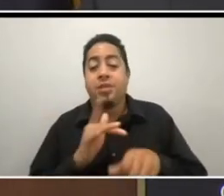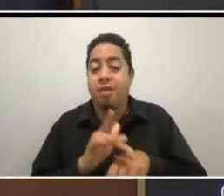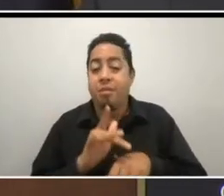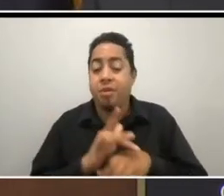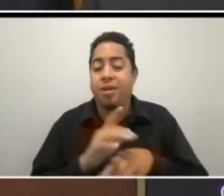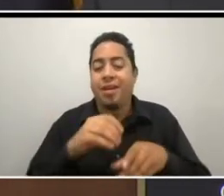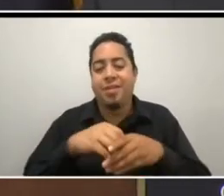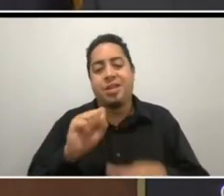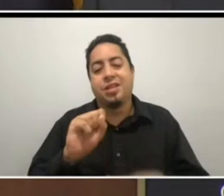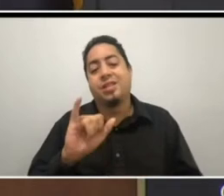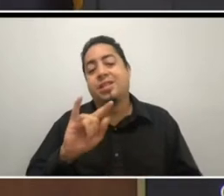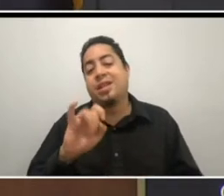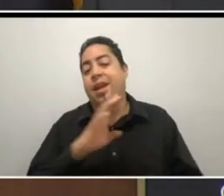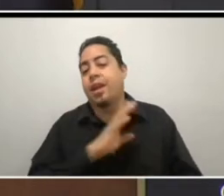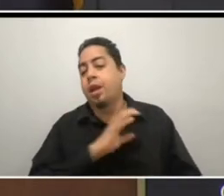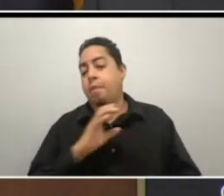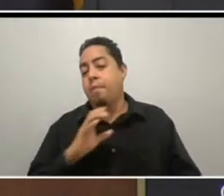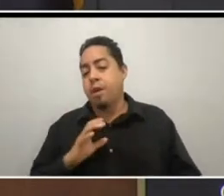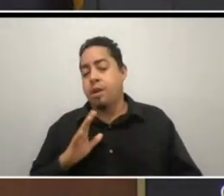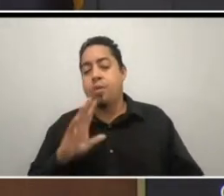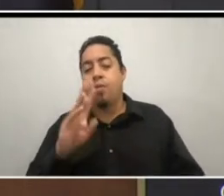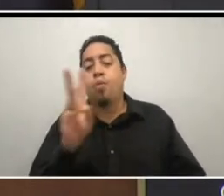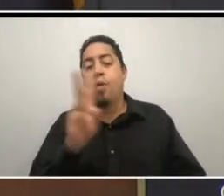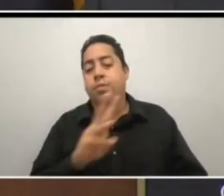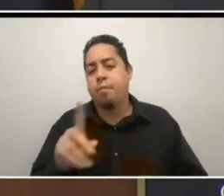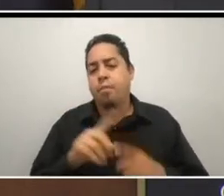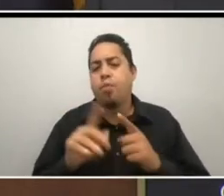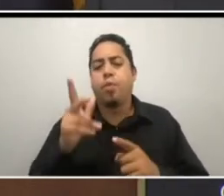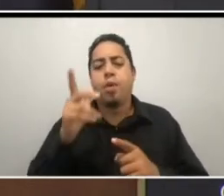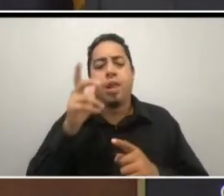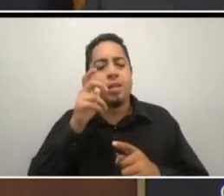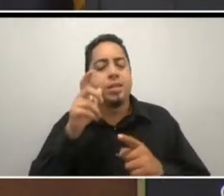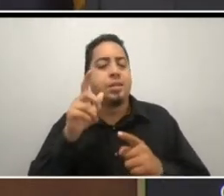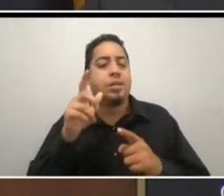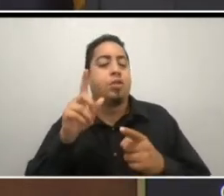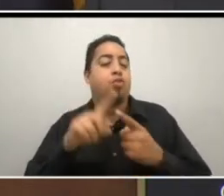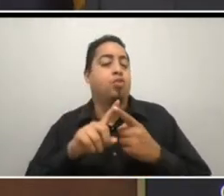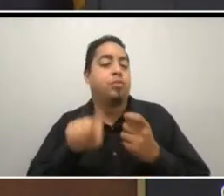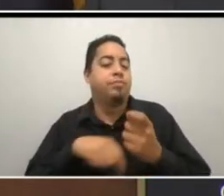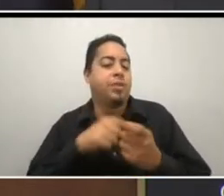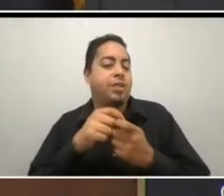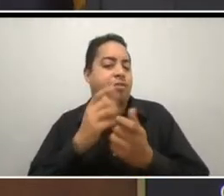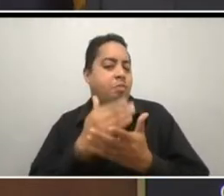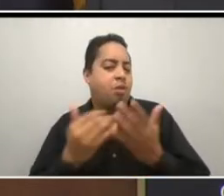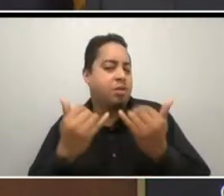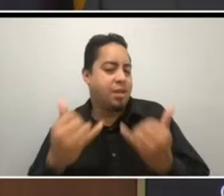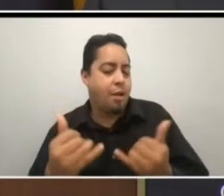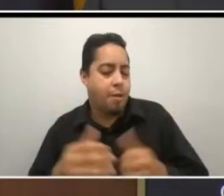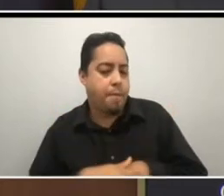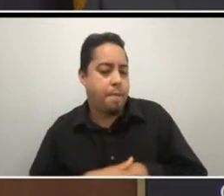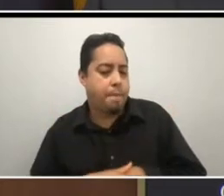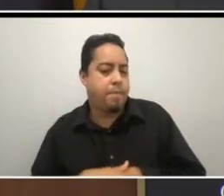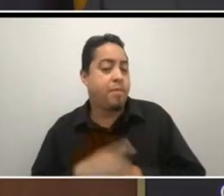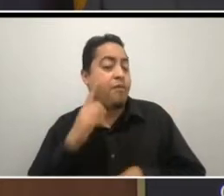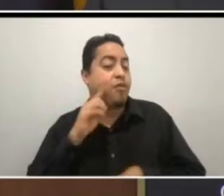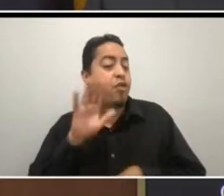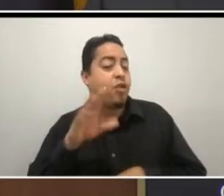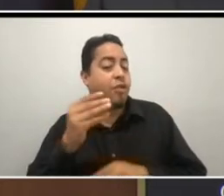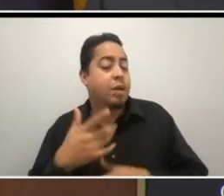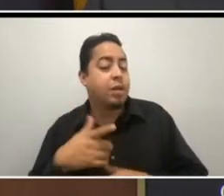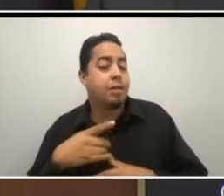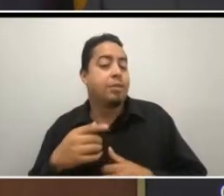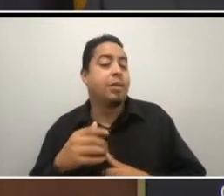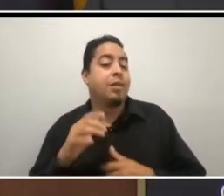website. But we'll listen to selected excerpts of it now so that we can get your insights. Let's begin with the president raising the thoroughly